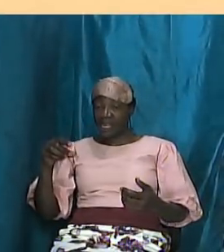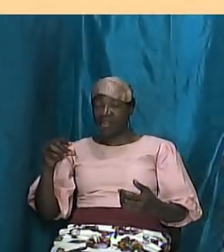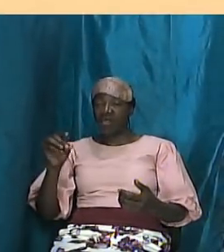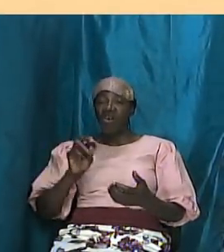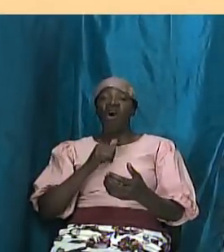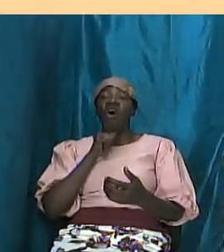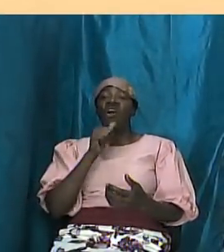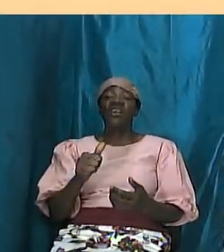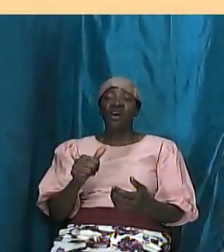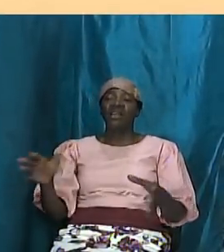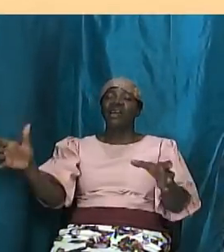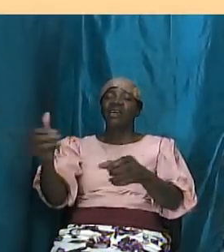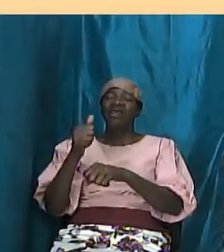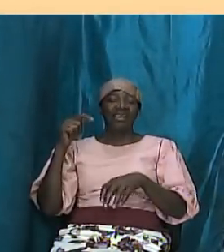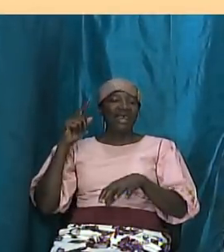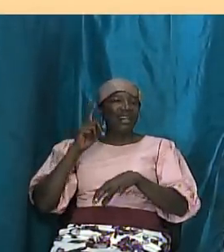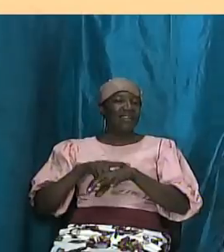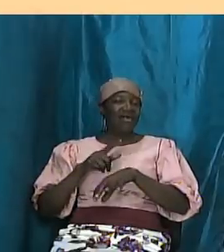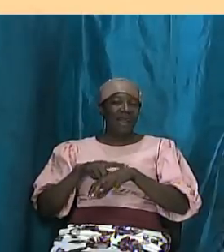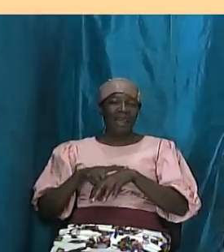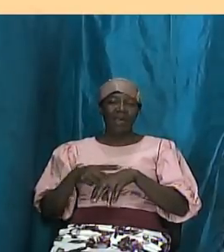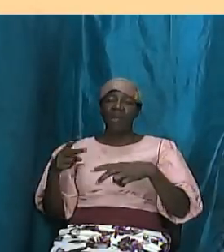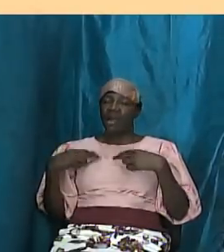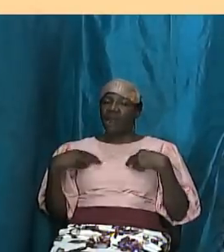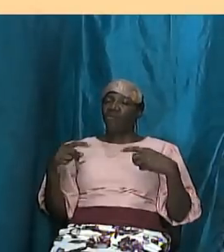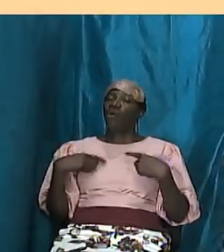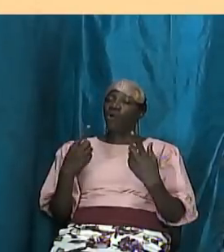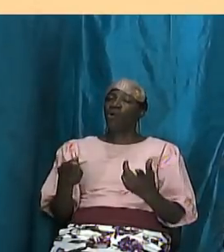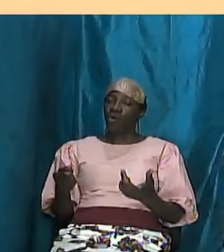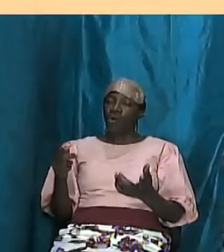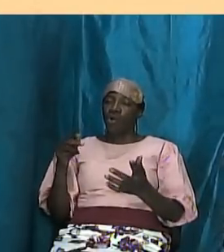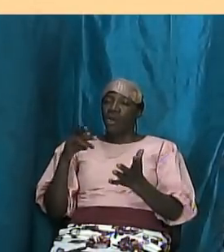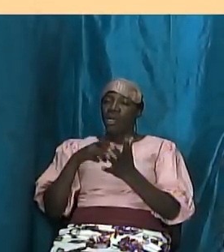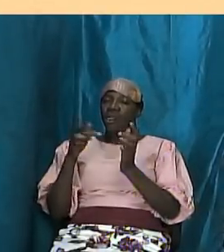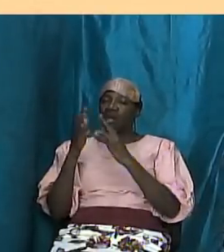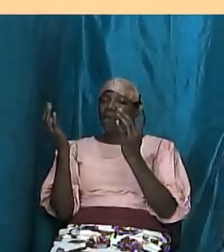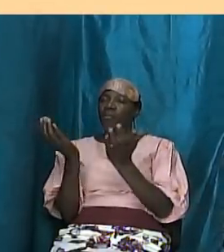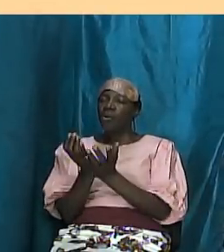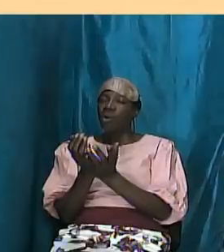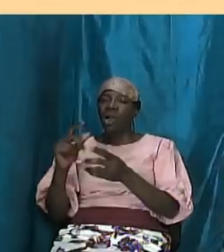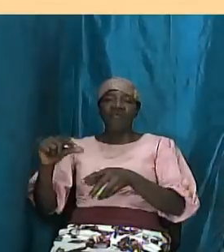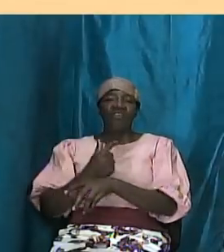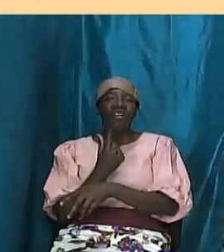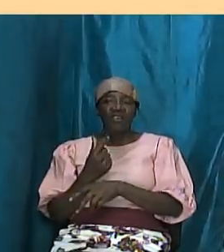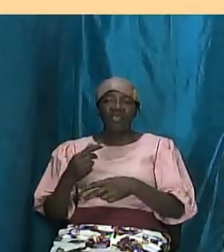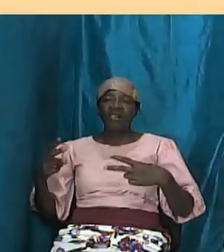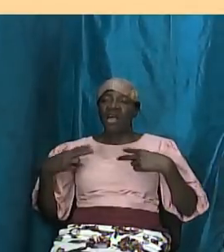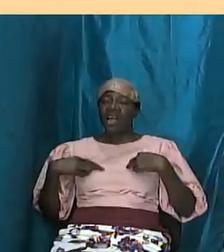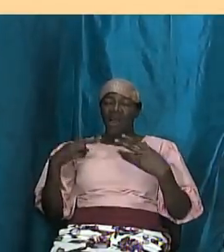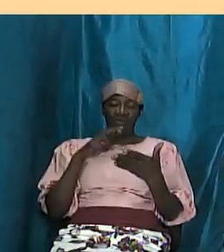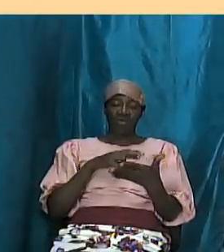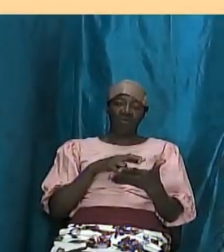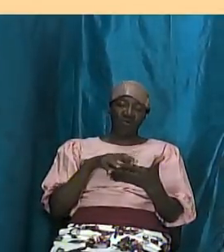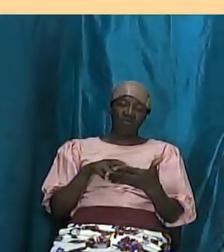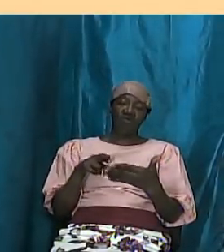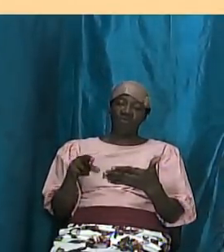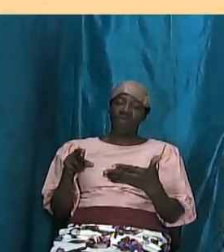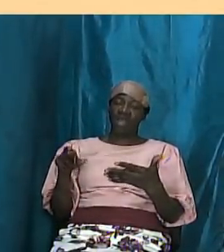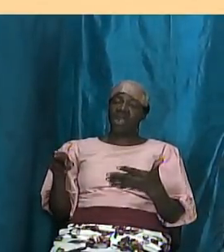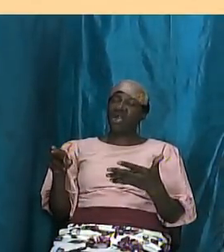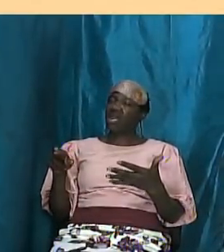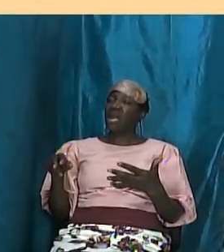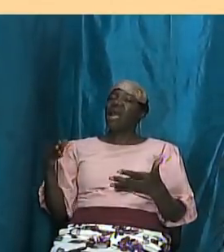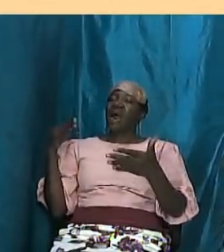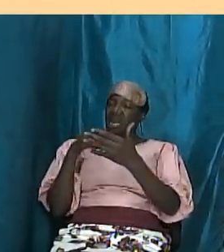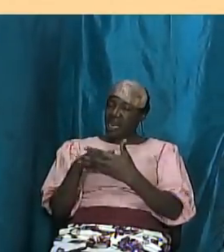have to take some time, and we are going to have to go into the book of Genesis, and we are going to have to reinforce all that we